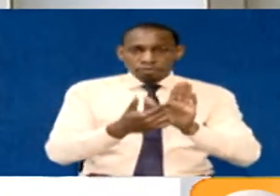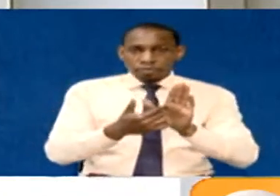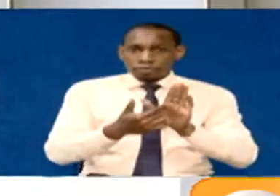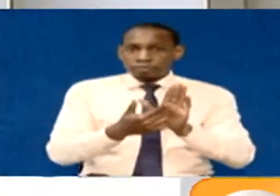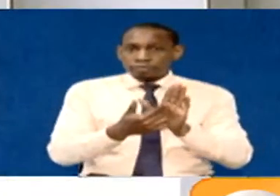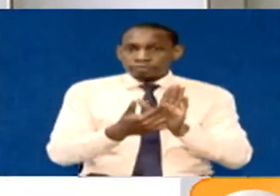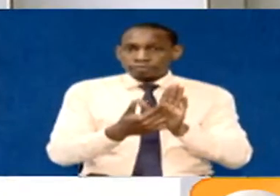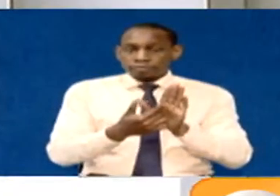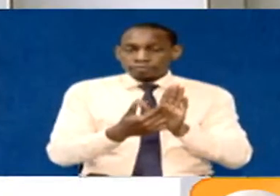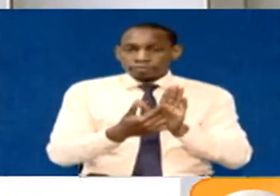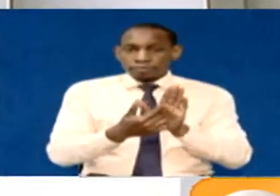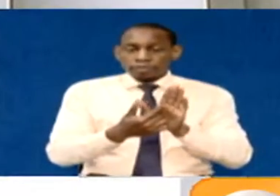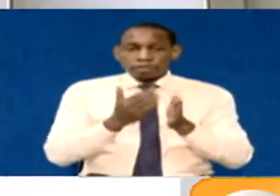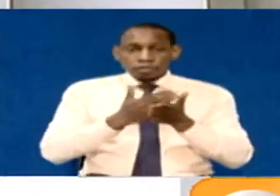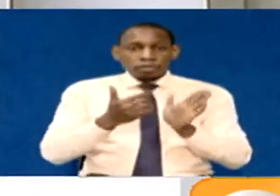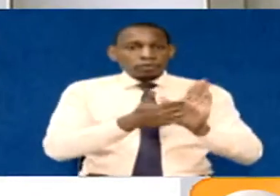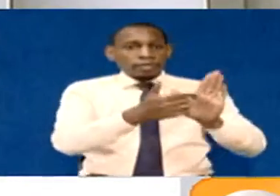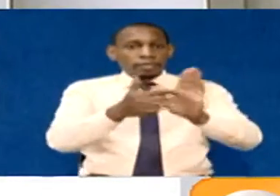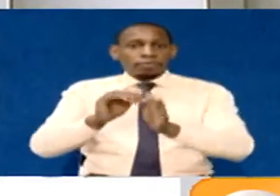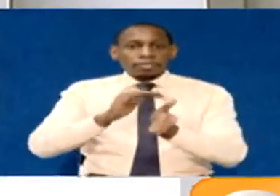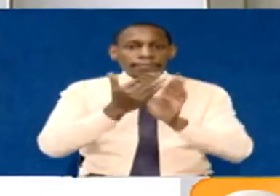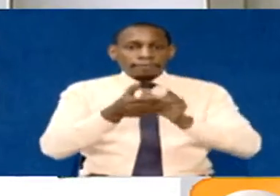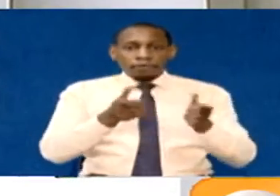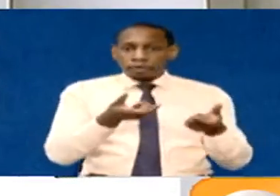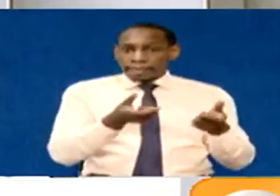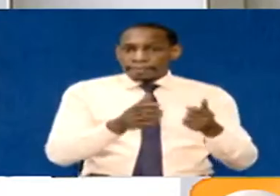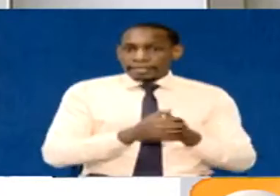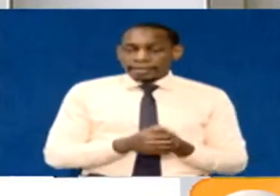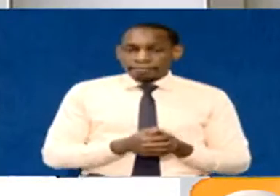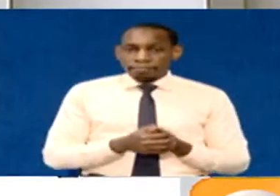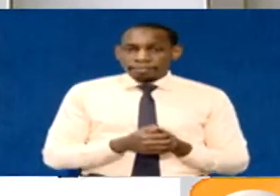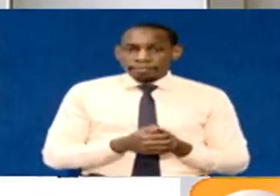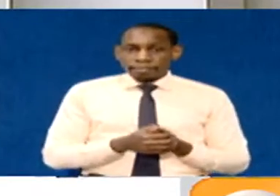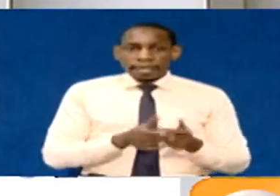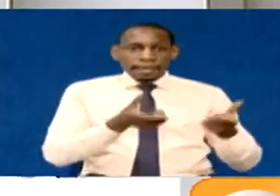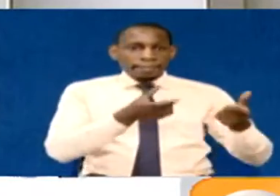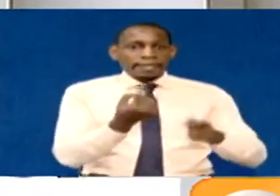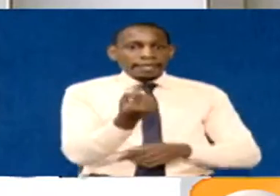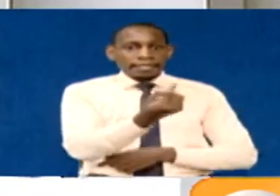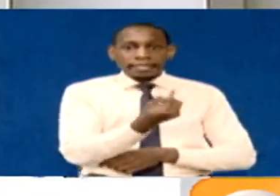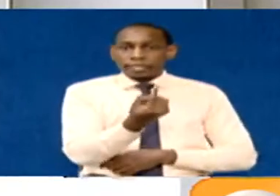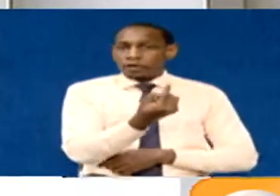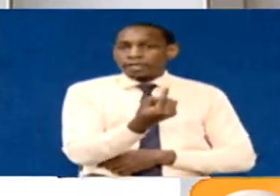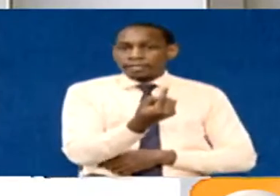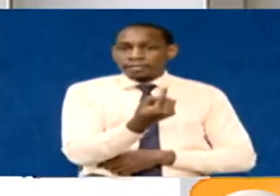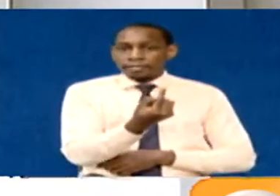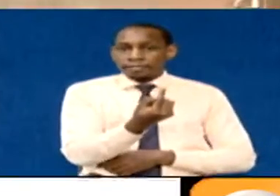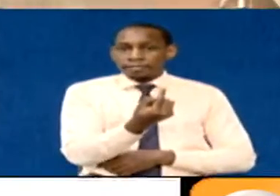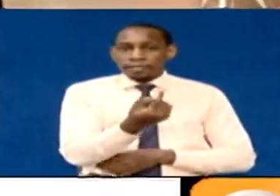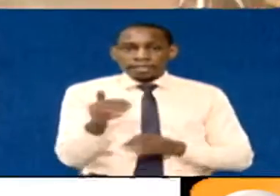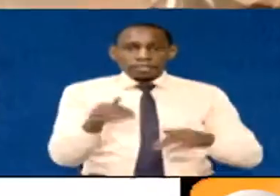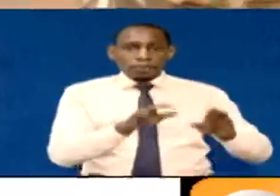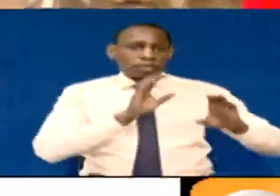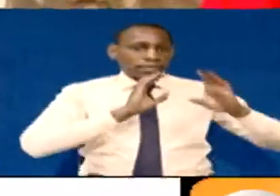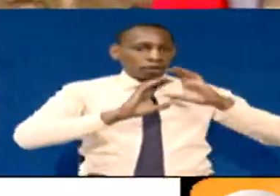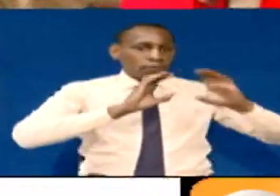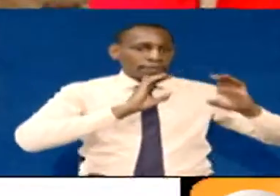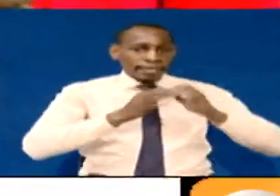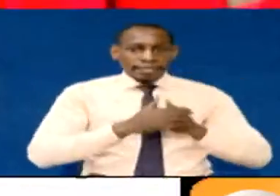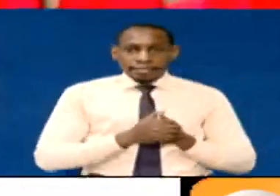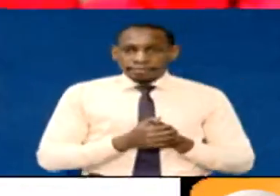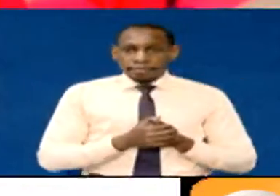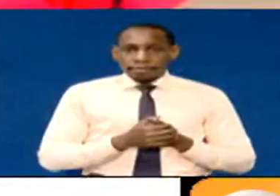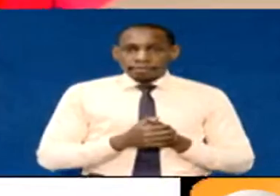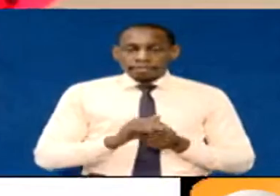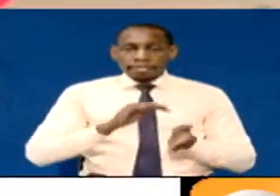played out in the media. It's their only, seemingly, their only channel of communication. They